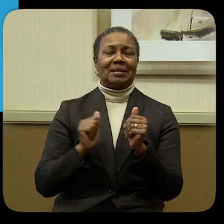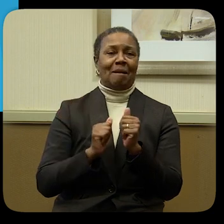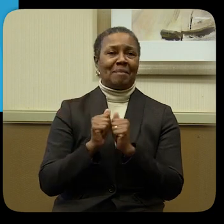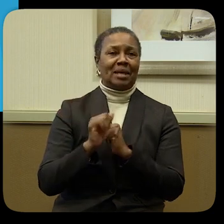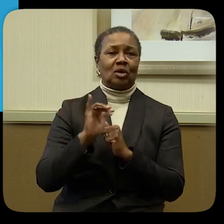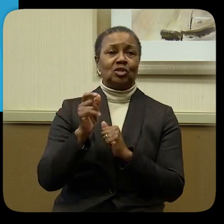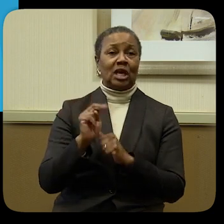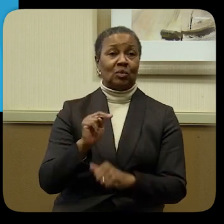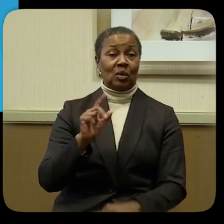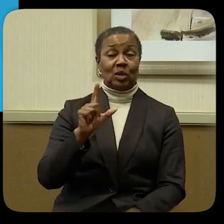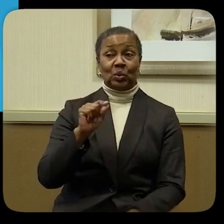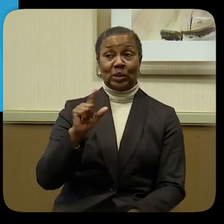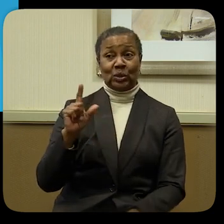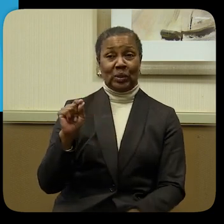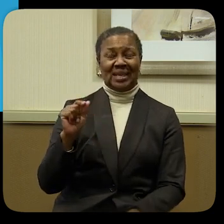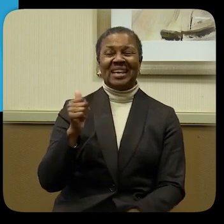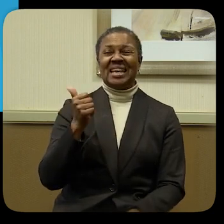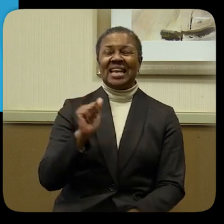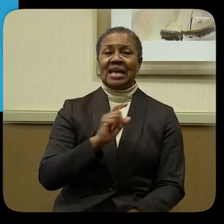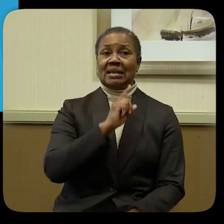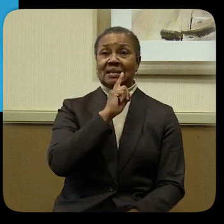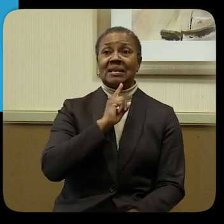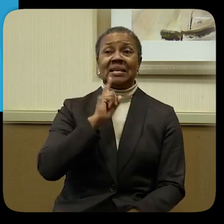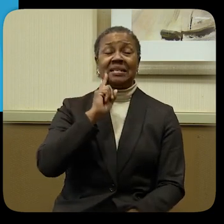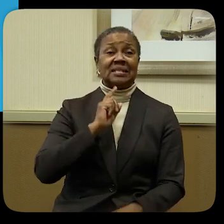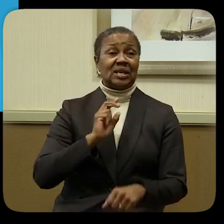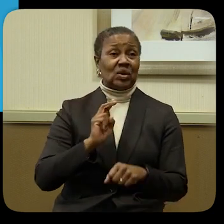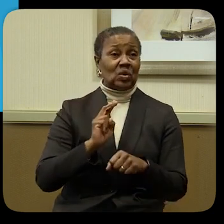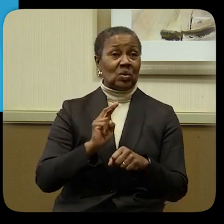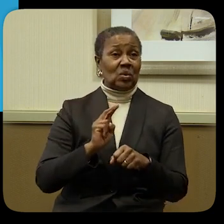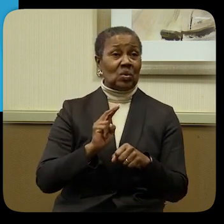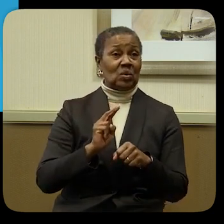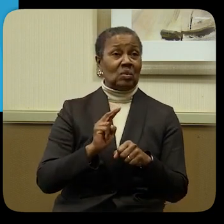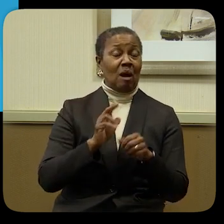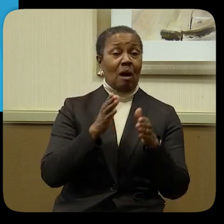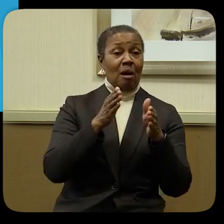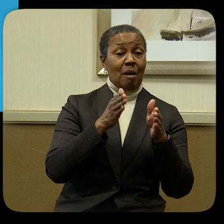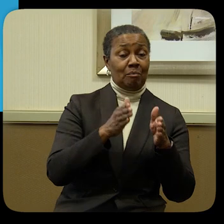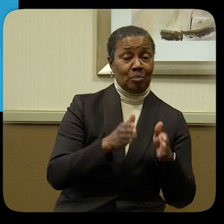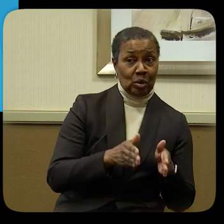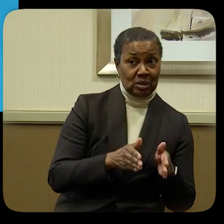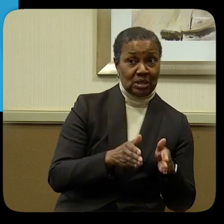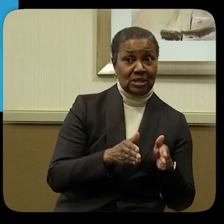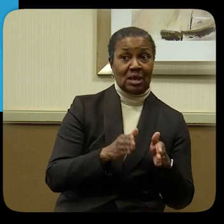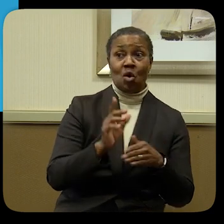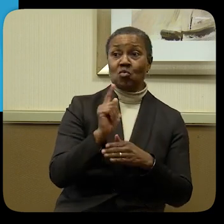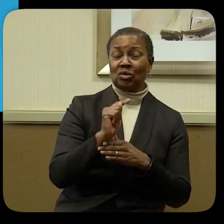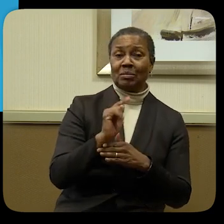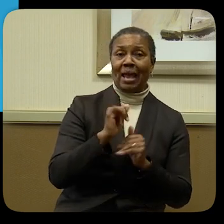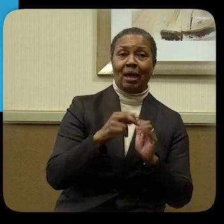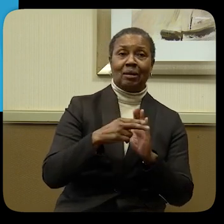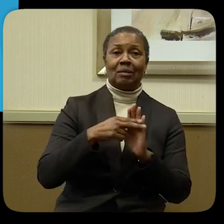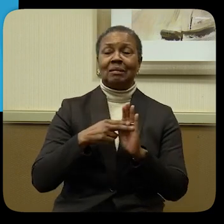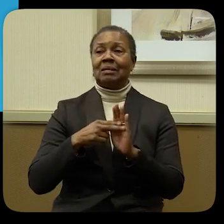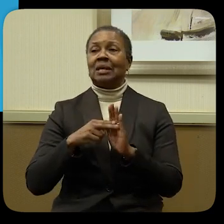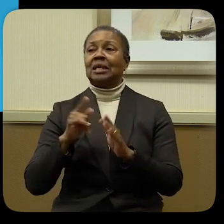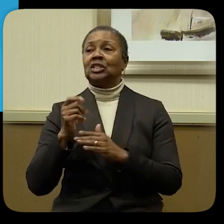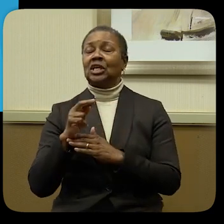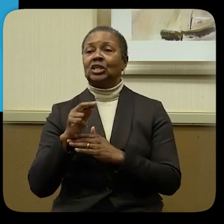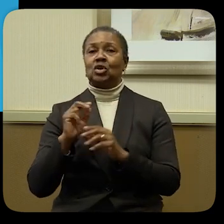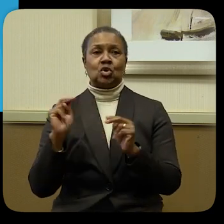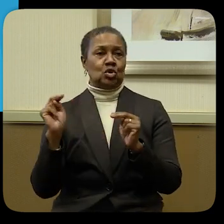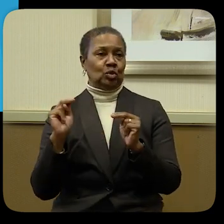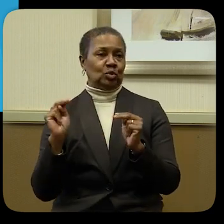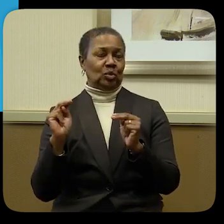So any single occupancy restroom is required now to be designated as gender neutral. And so if you have